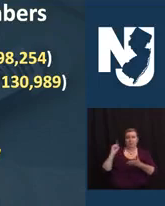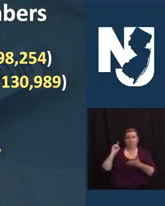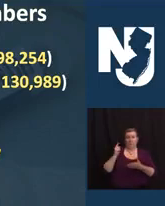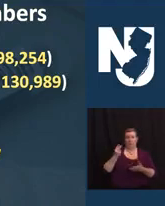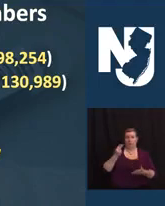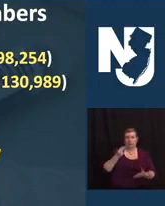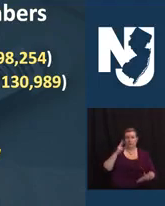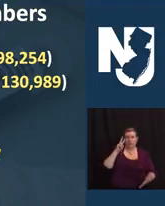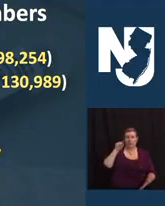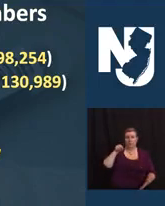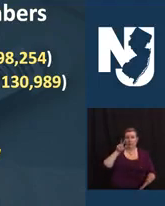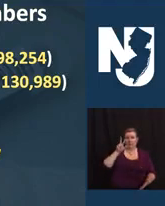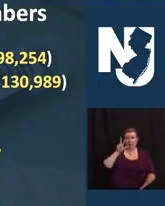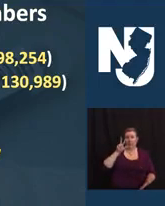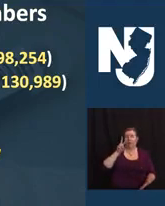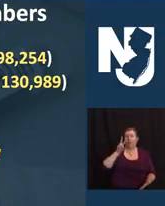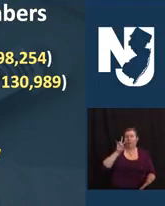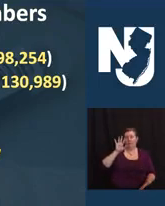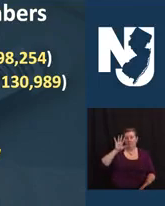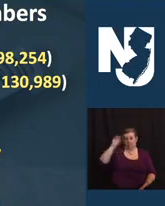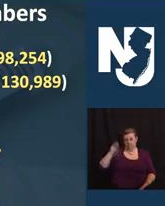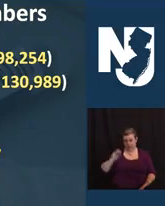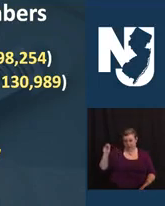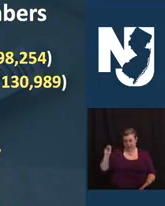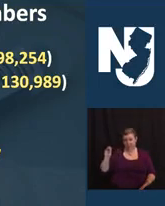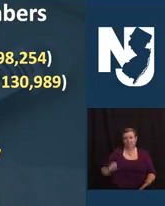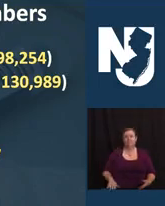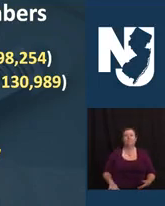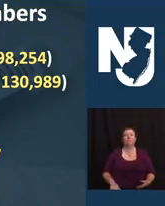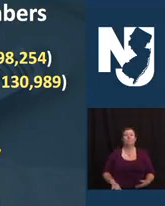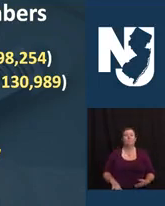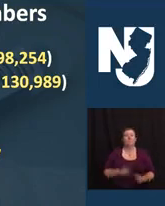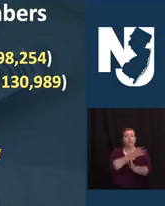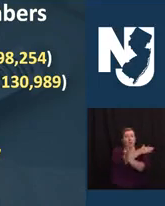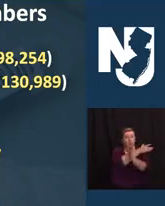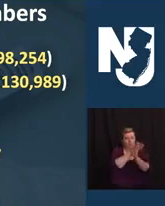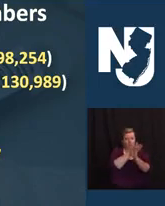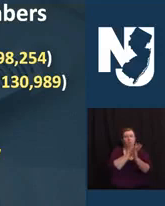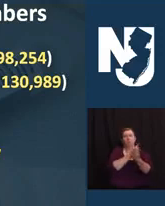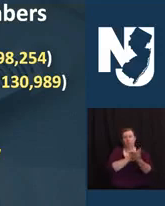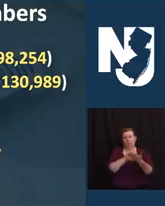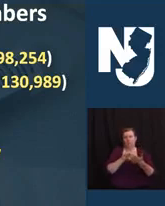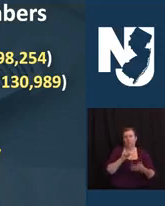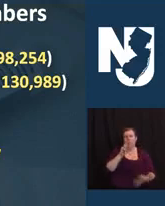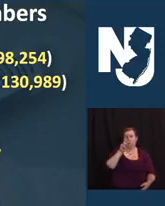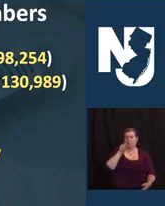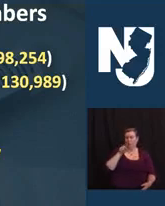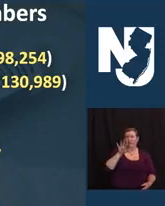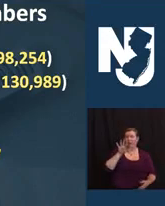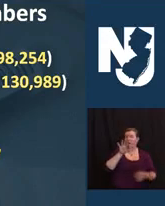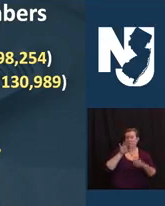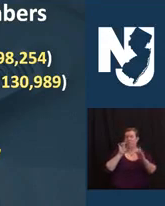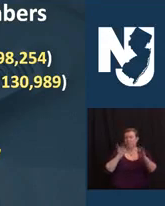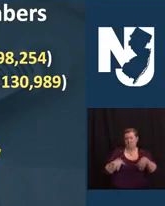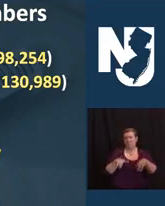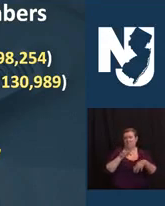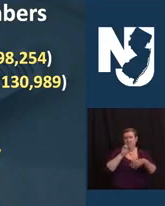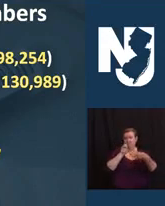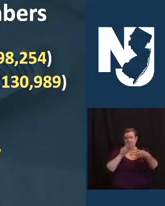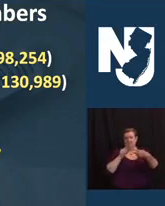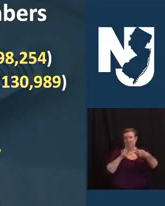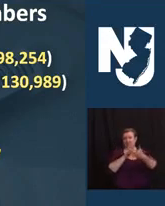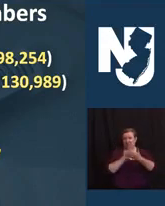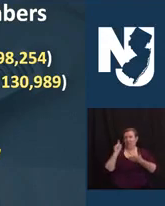2.5%, and the rate across the entire prior week was also 2.5%. We are